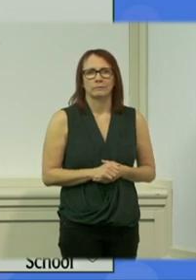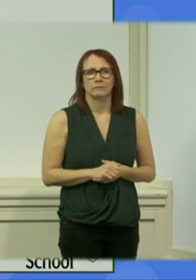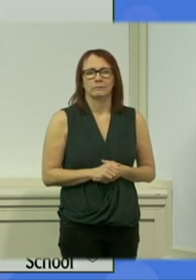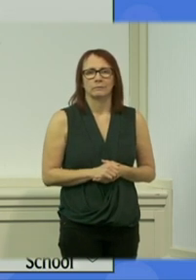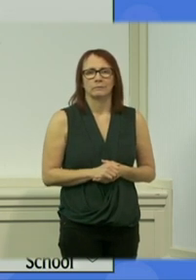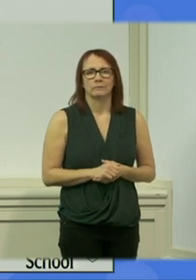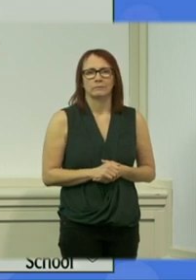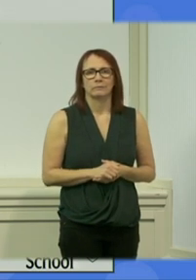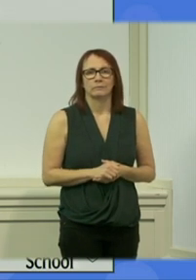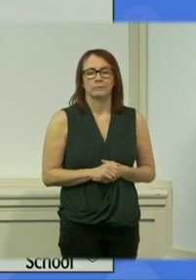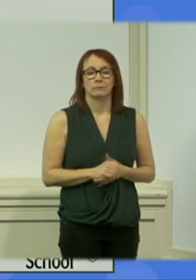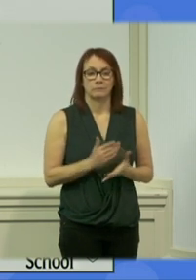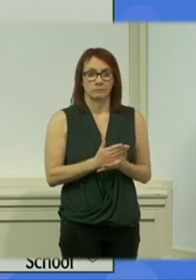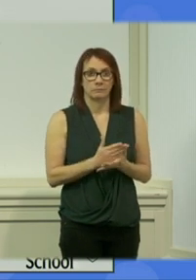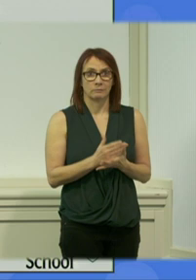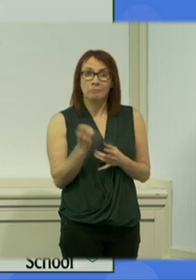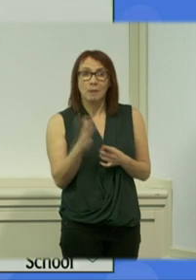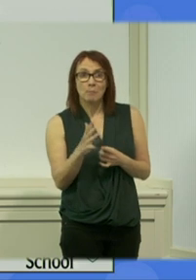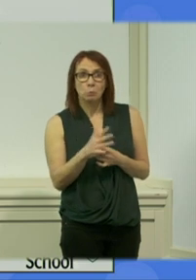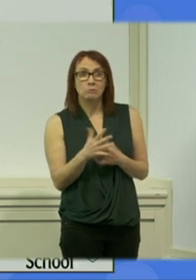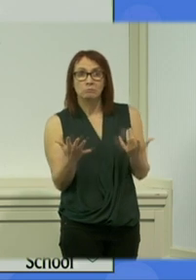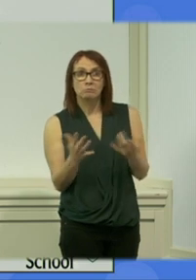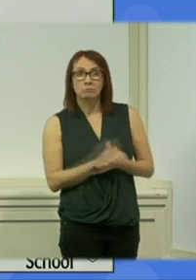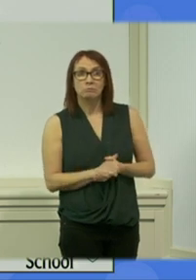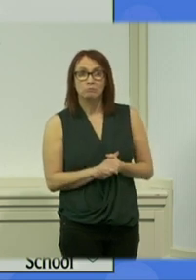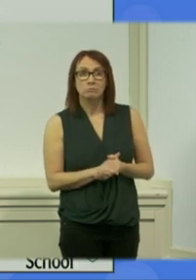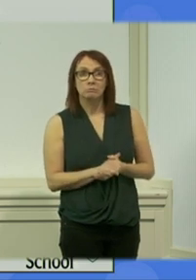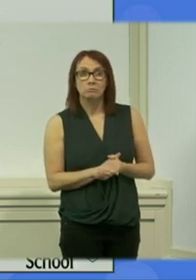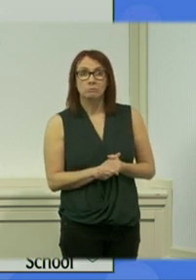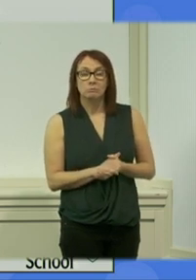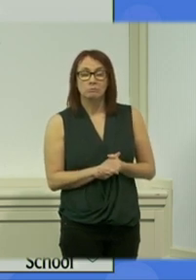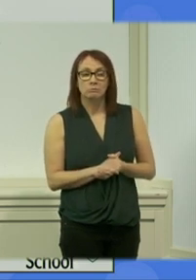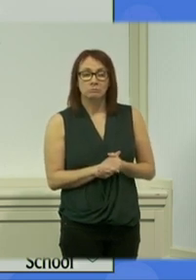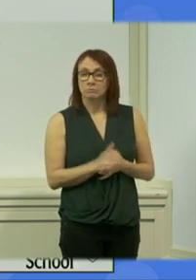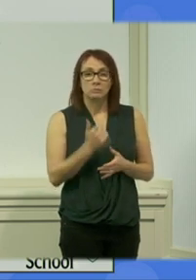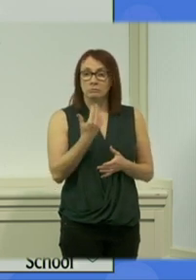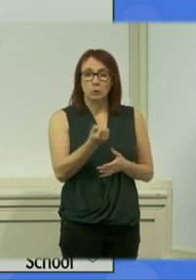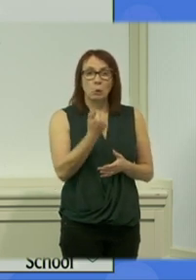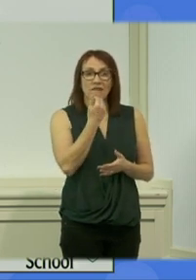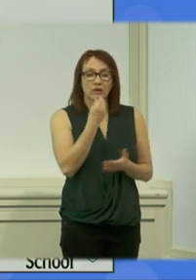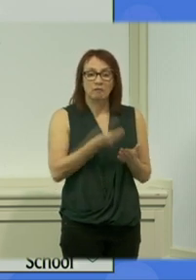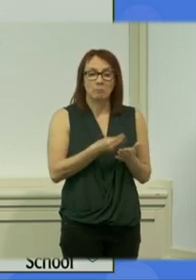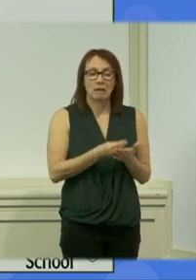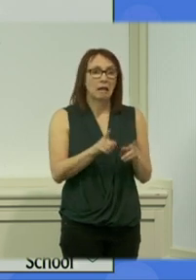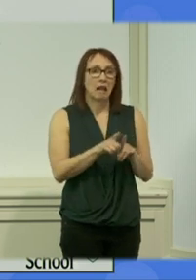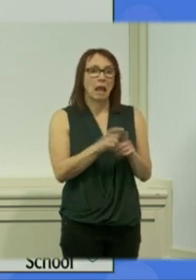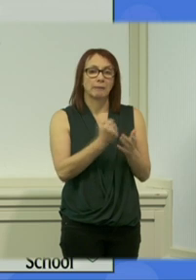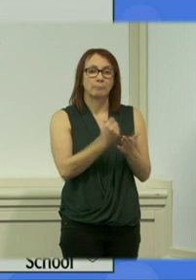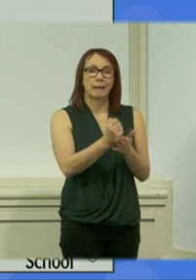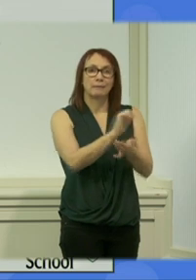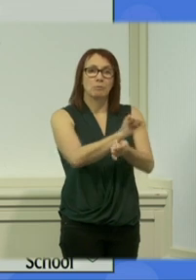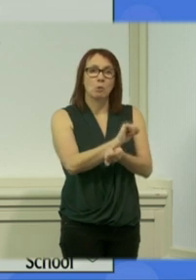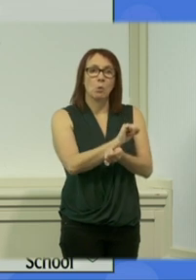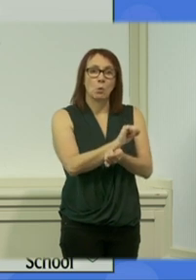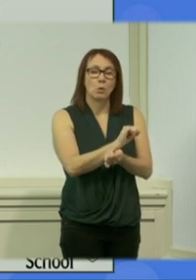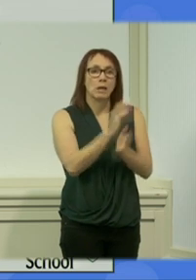So, do deficits matter? So, if you don't have enough money, this is just like a bank loan. You have